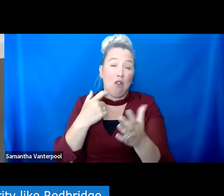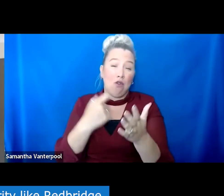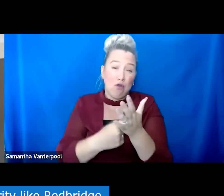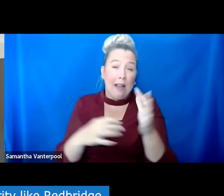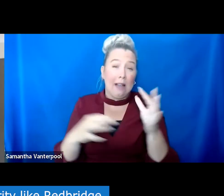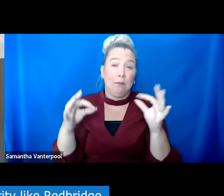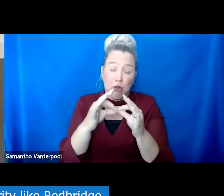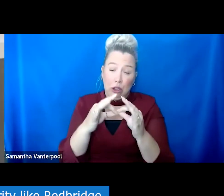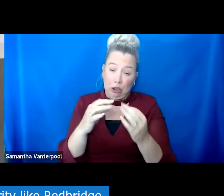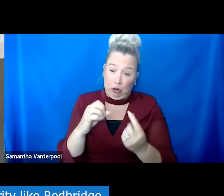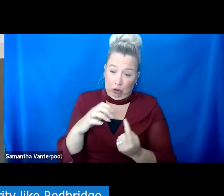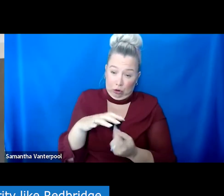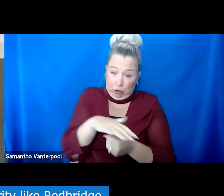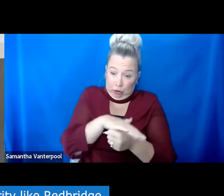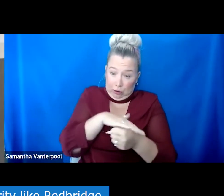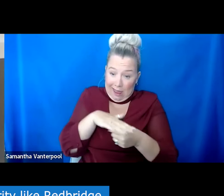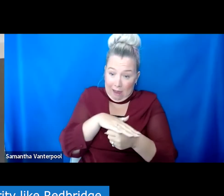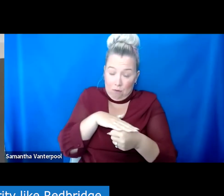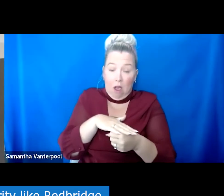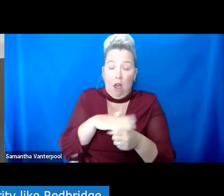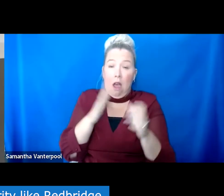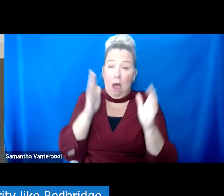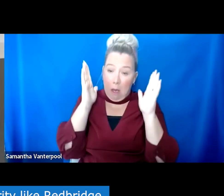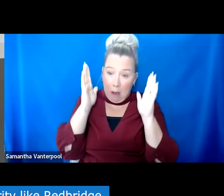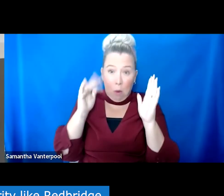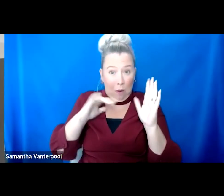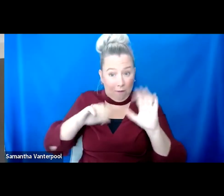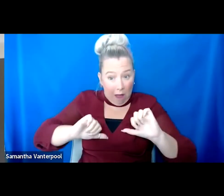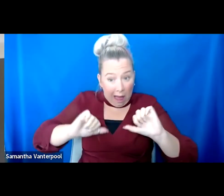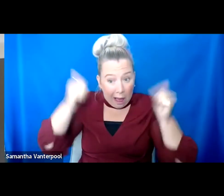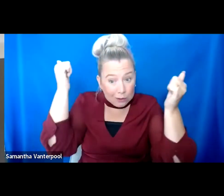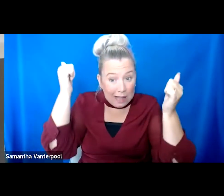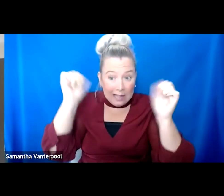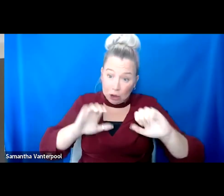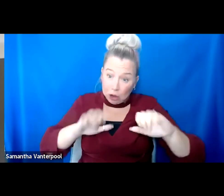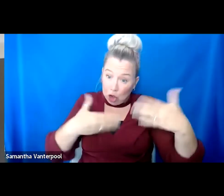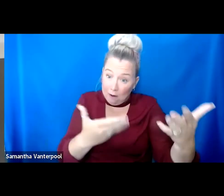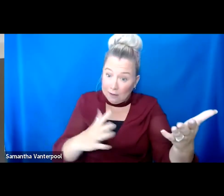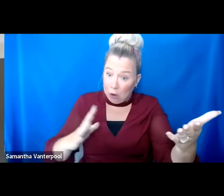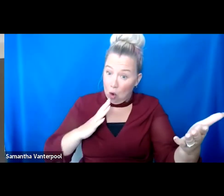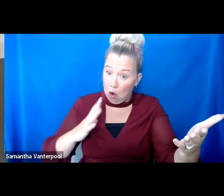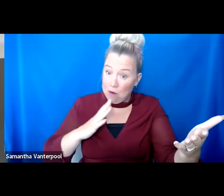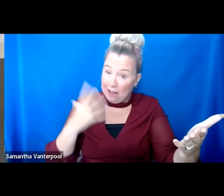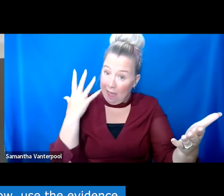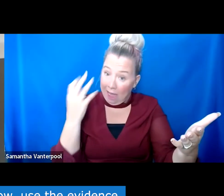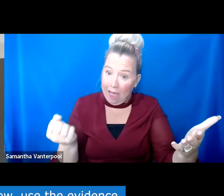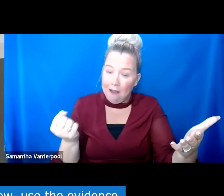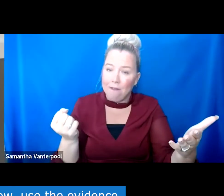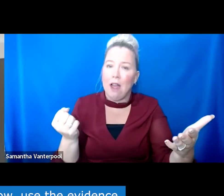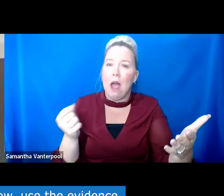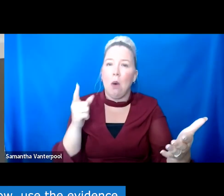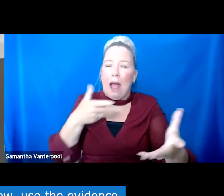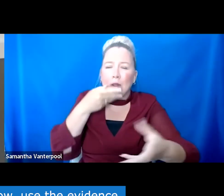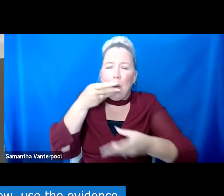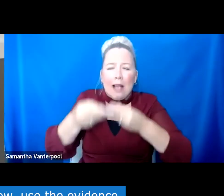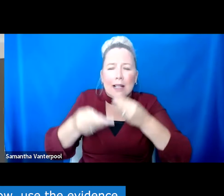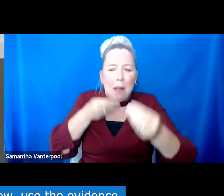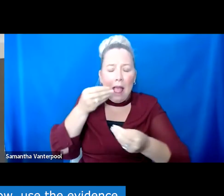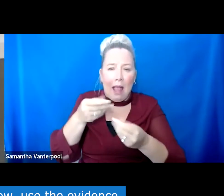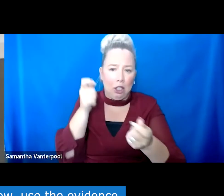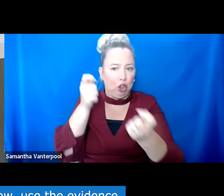We have got outstanding services. So building that case for change, we really had